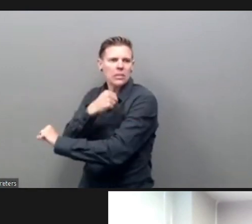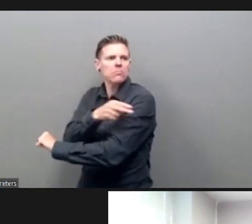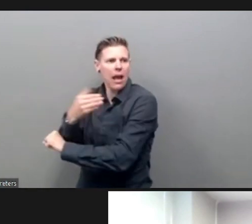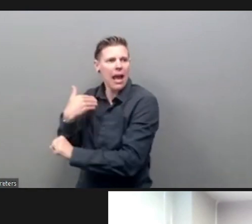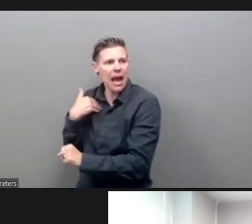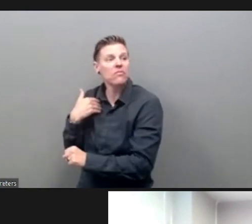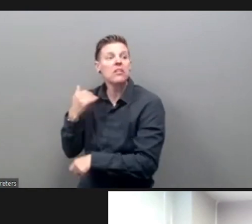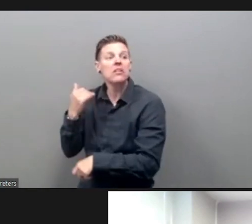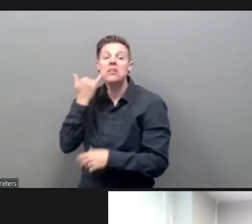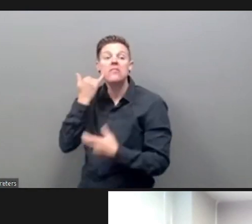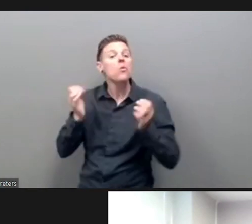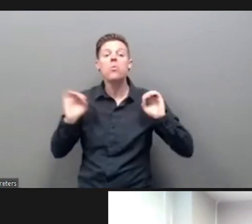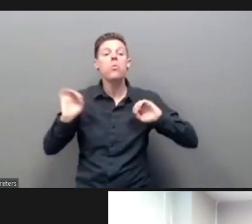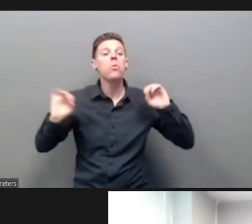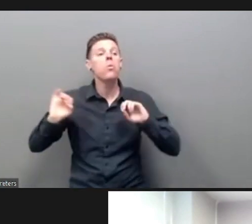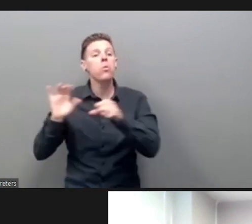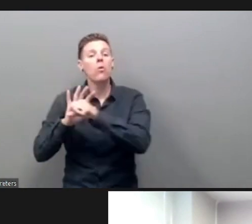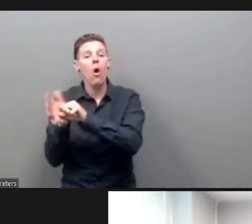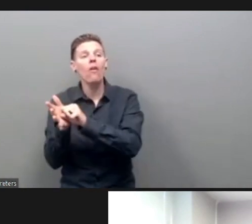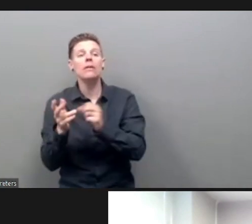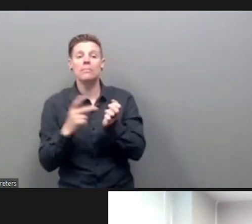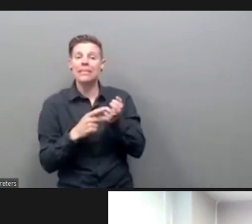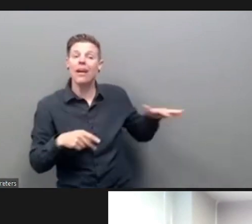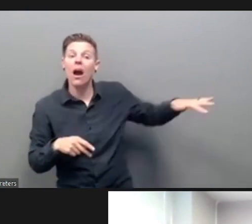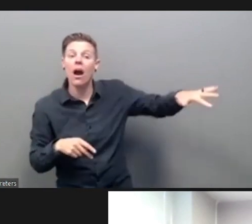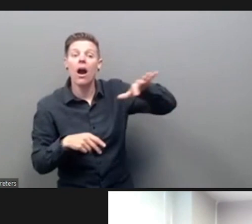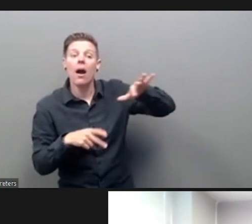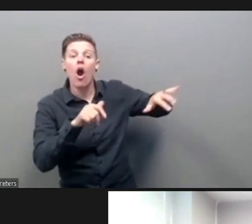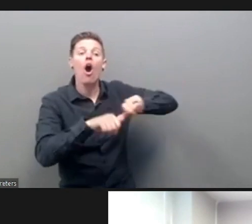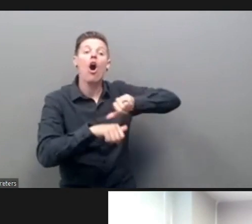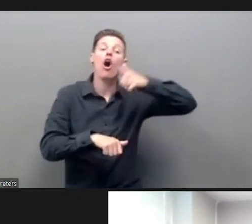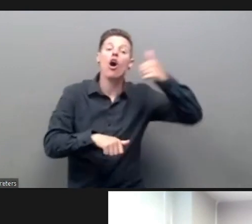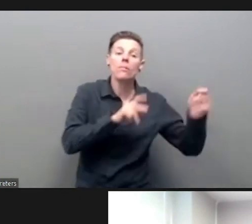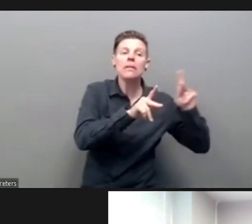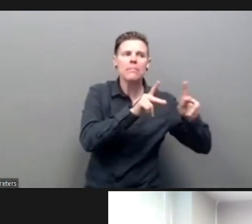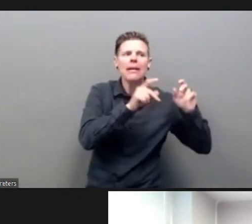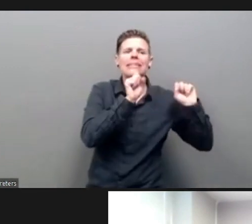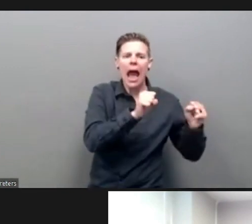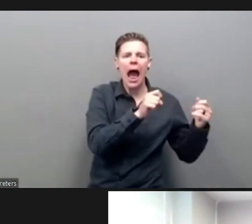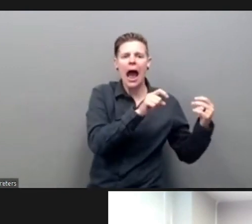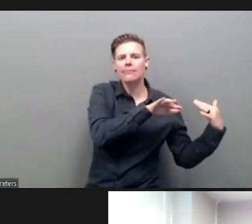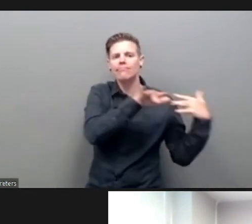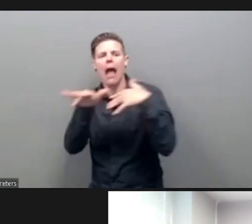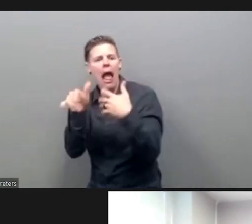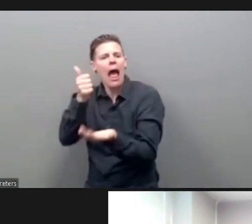far as crisis standards of care, we evaluate patients